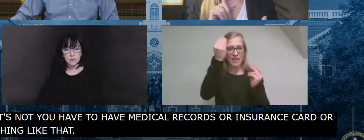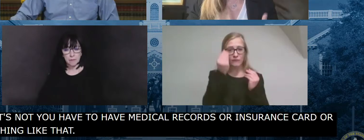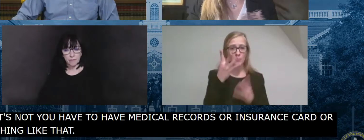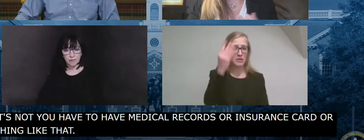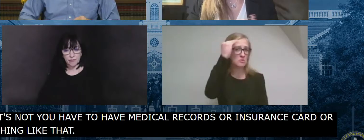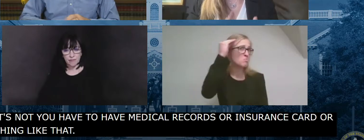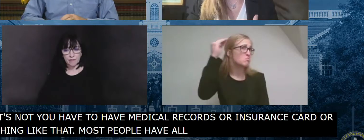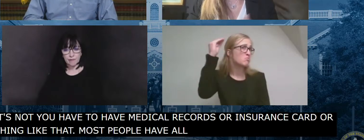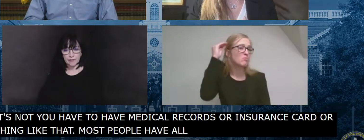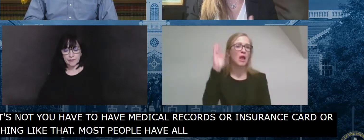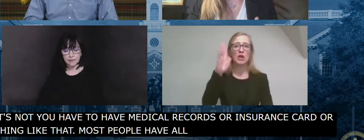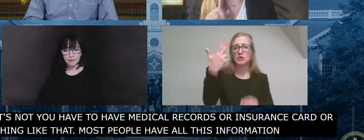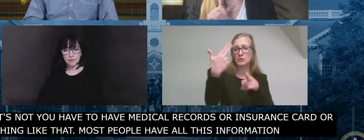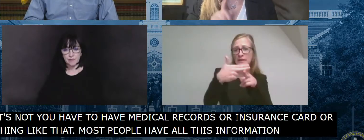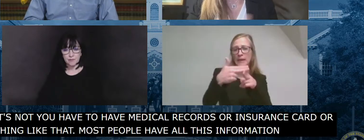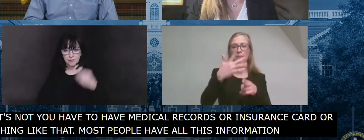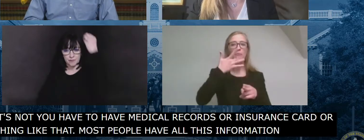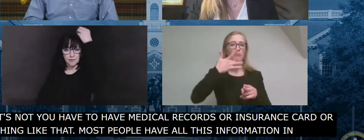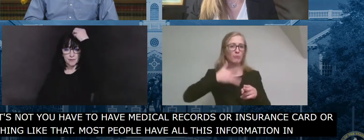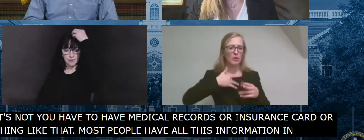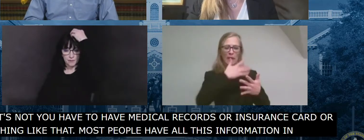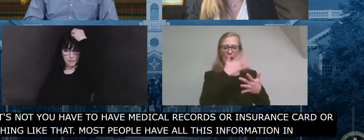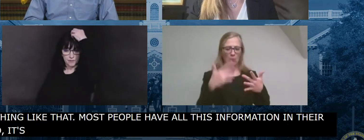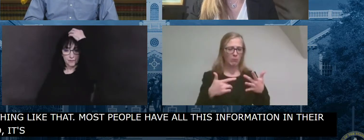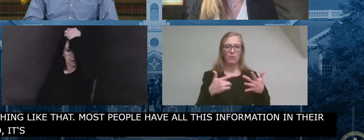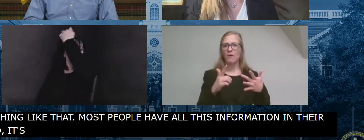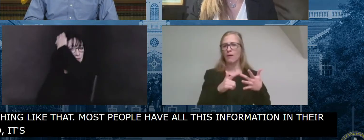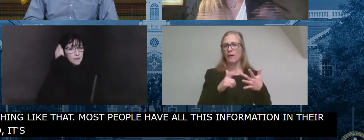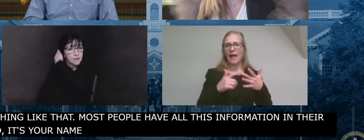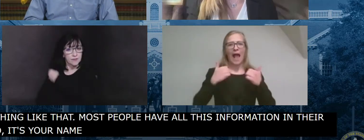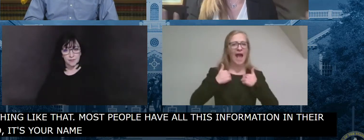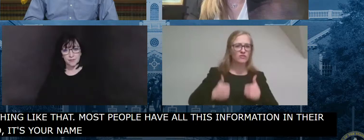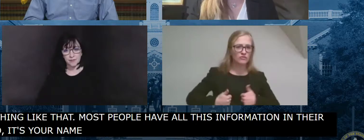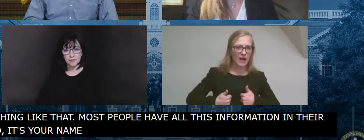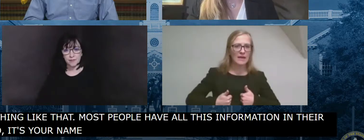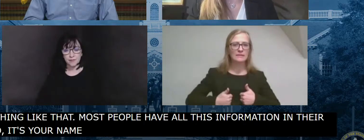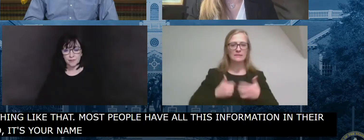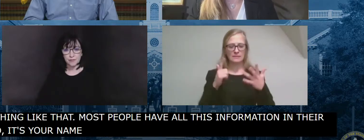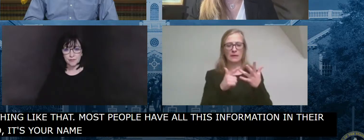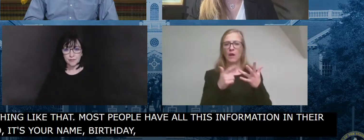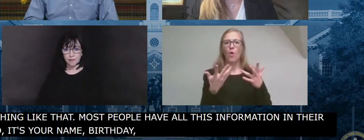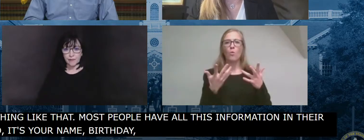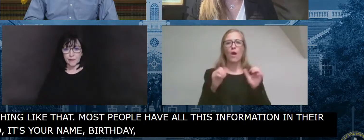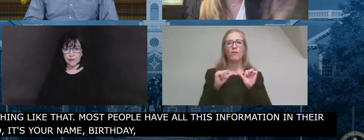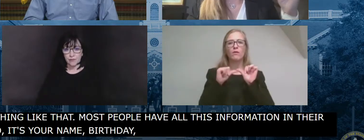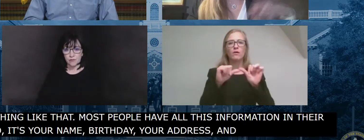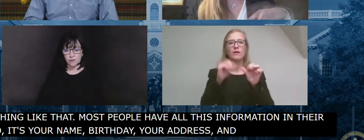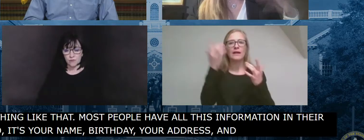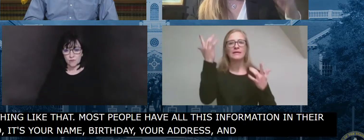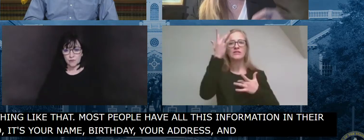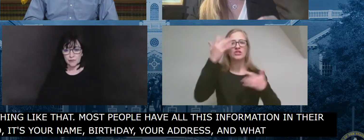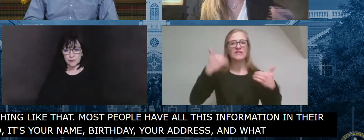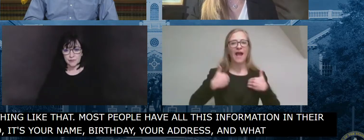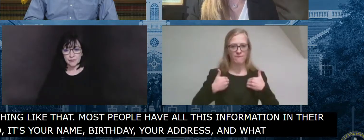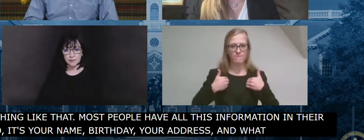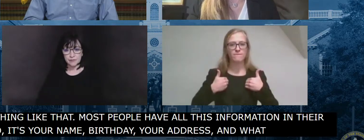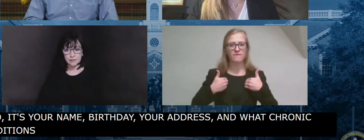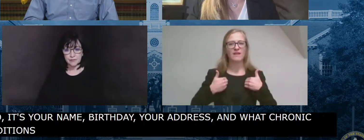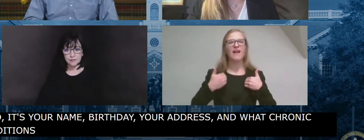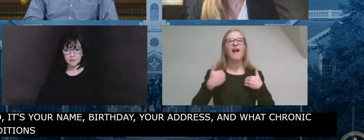It's your name, it's your birth date, it's your address and what chronic conditions you have. We have a list